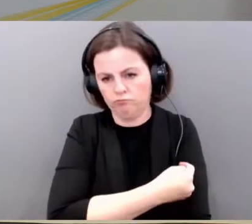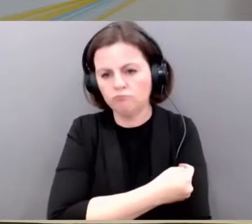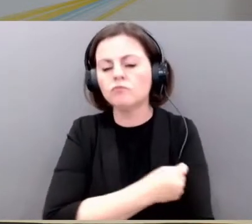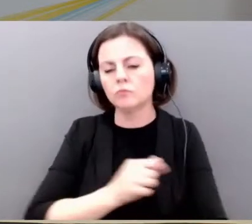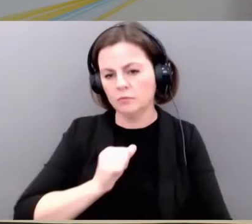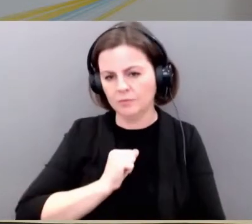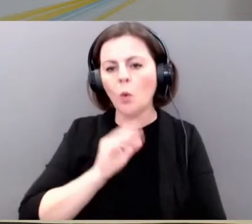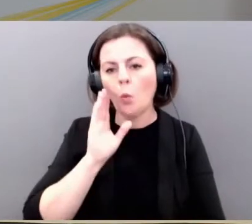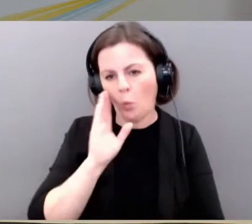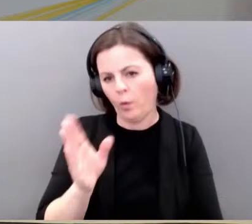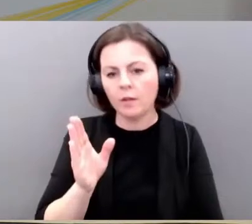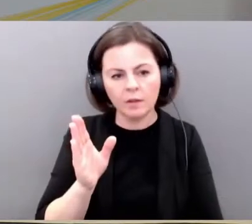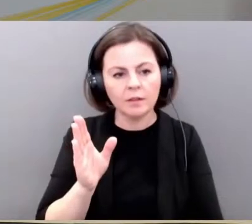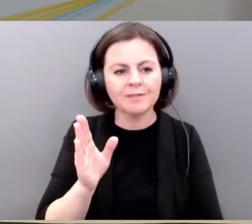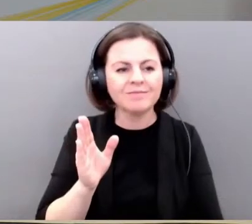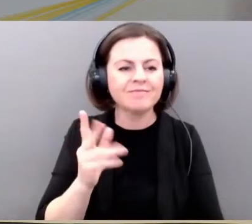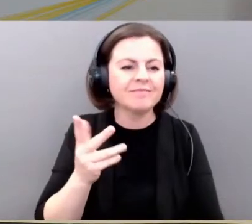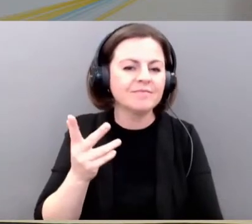have to see where